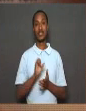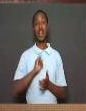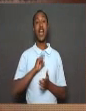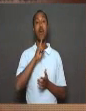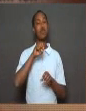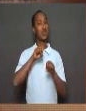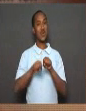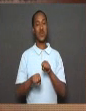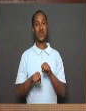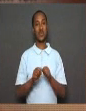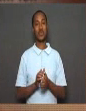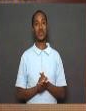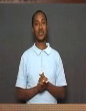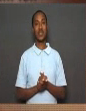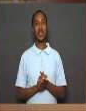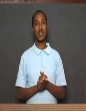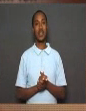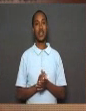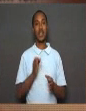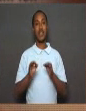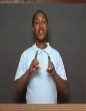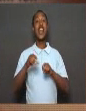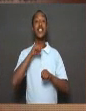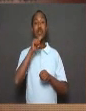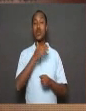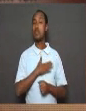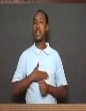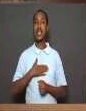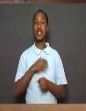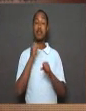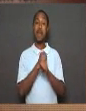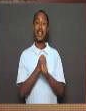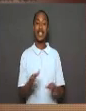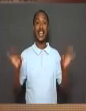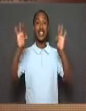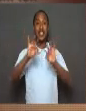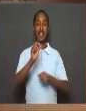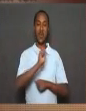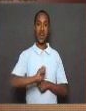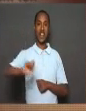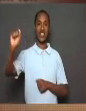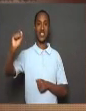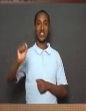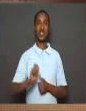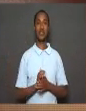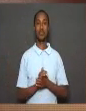so. If it does not, please make the necessary corrections.